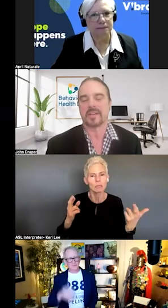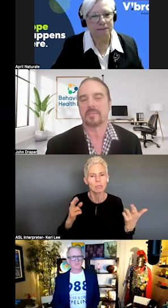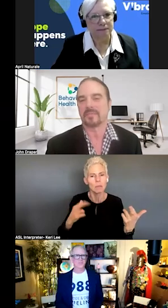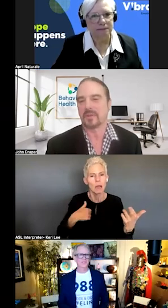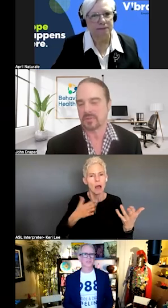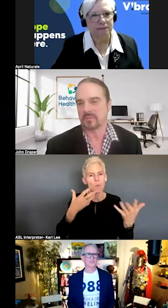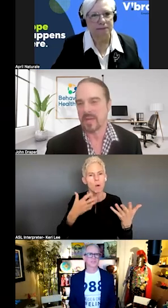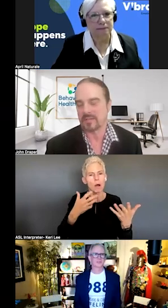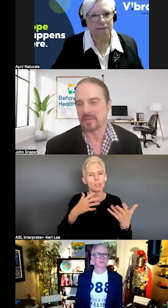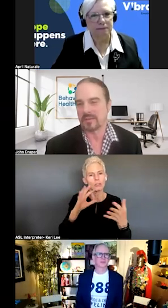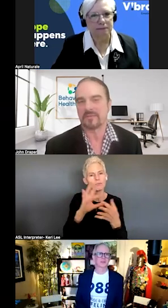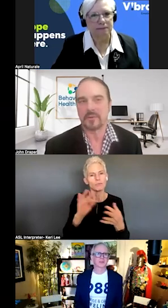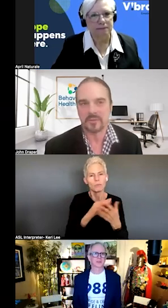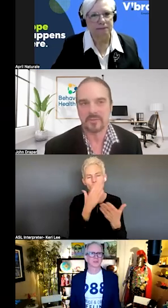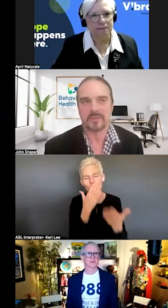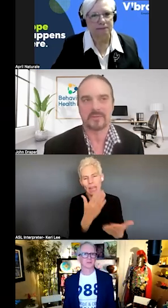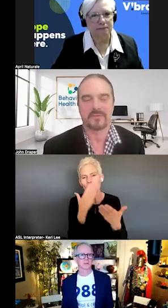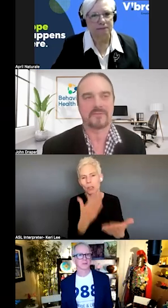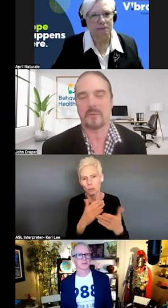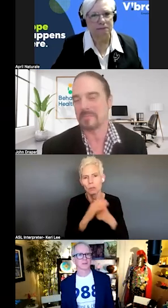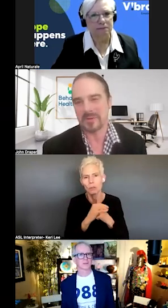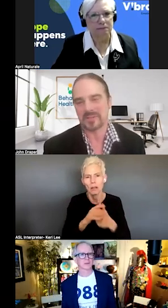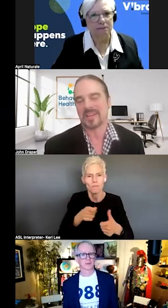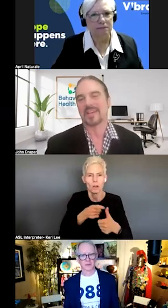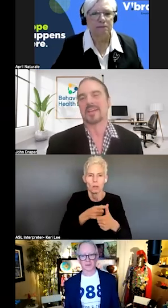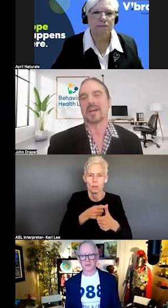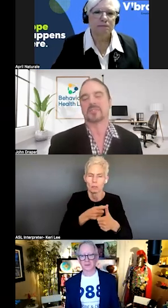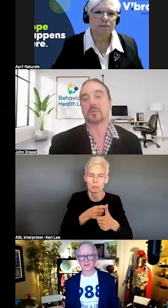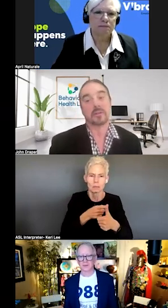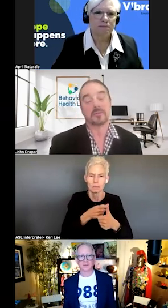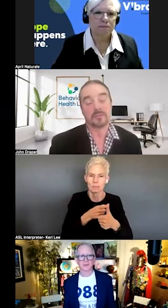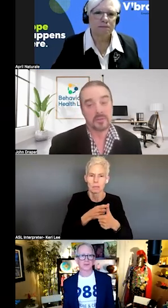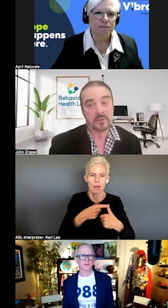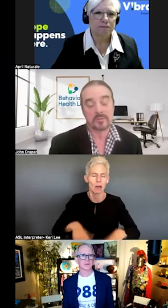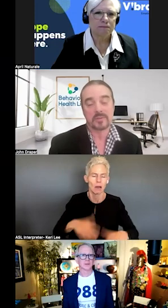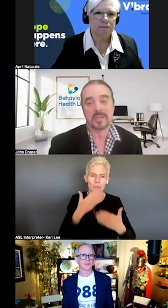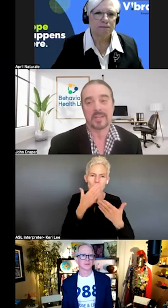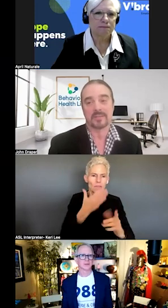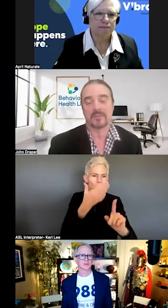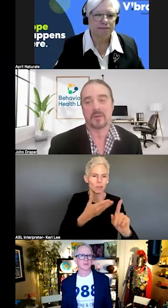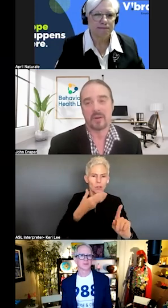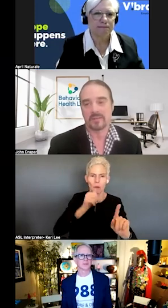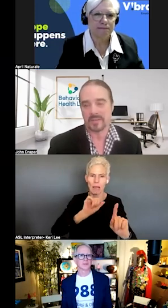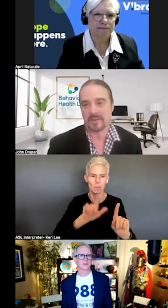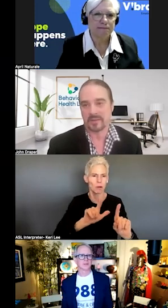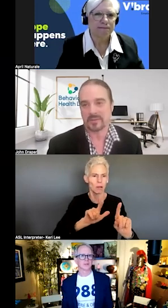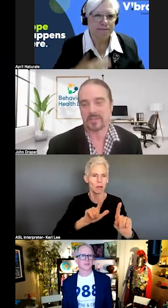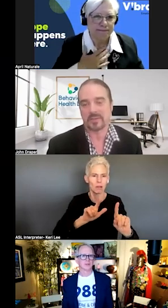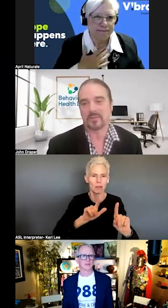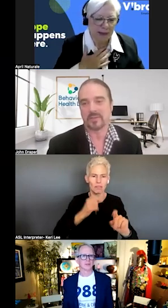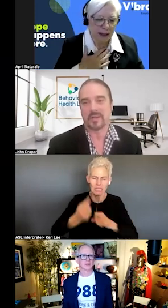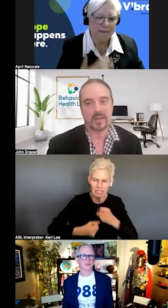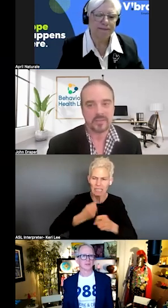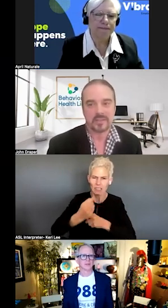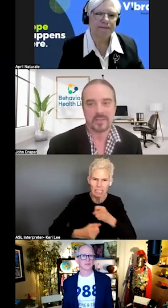a couple of notes of gratitude here. First and foremost, I'm so grateful for you and for all of the years that